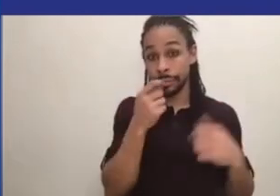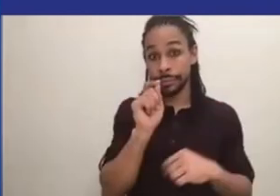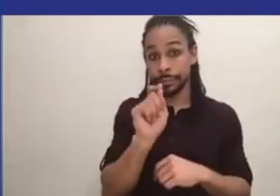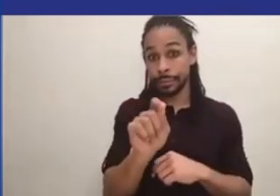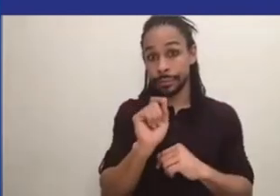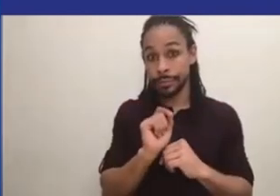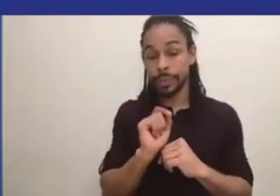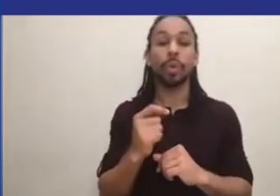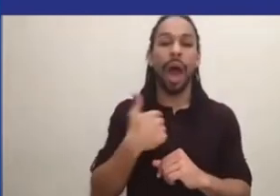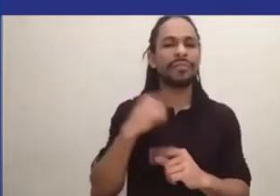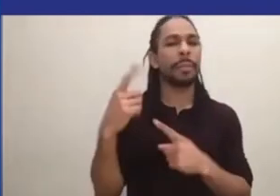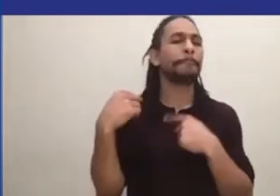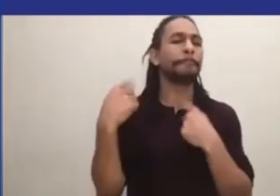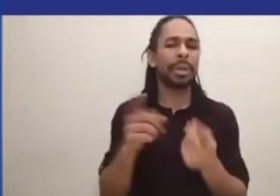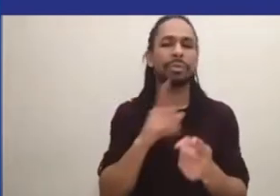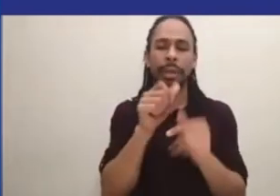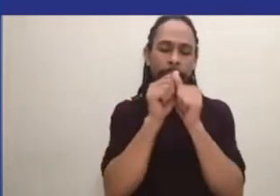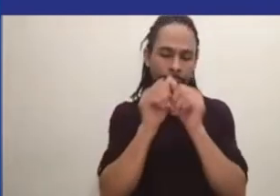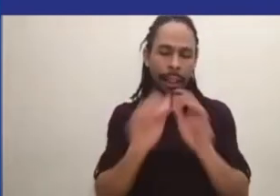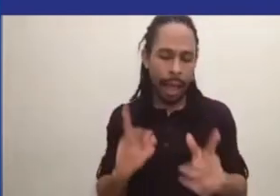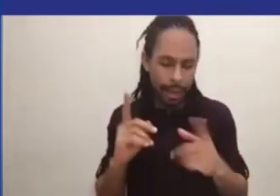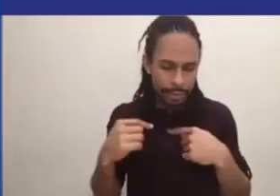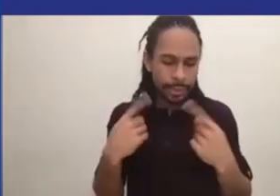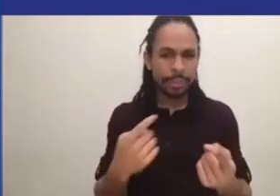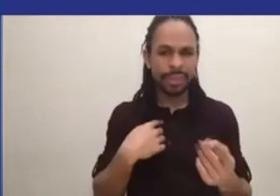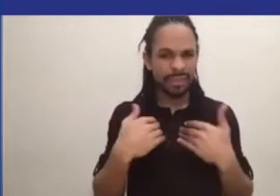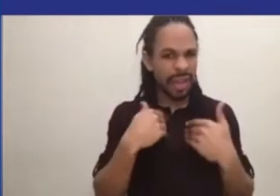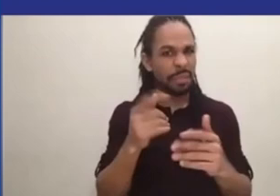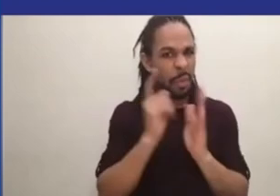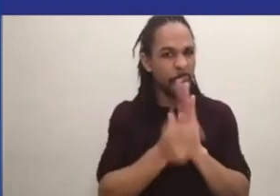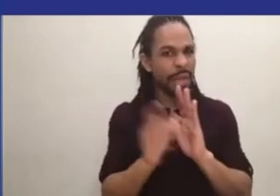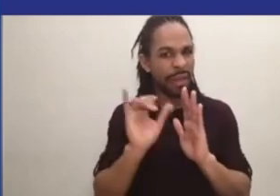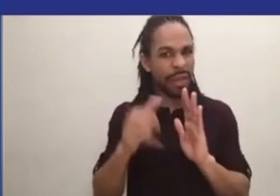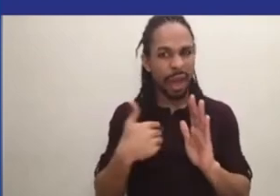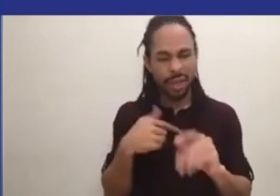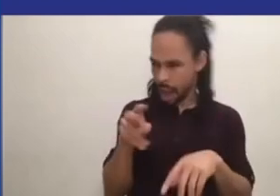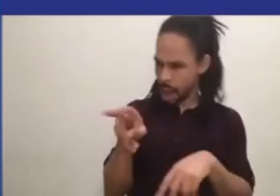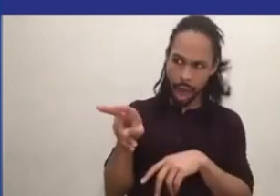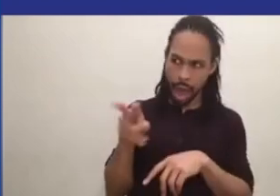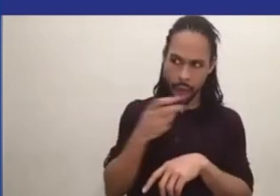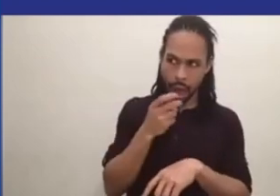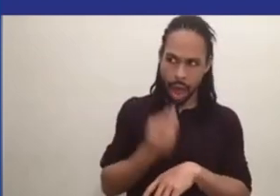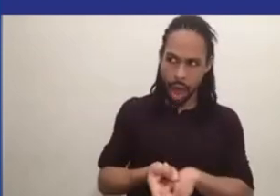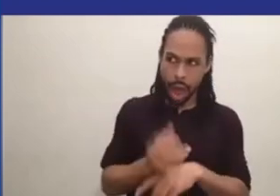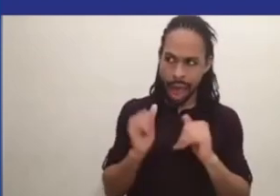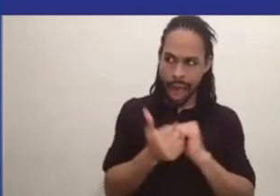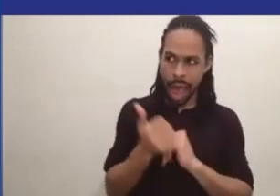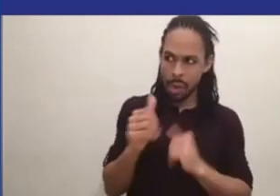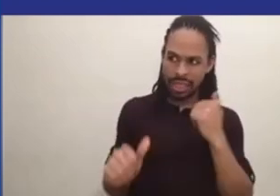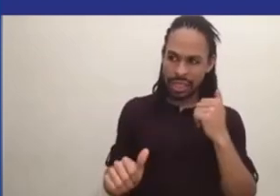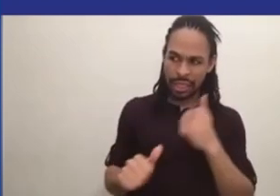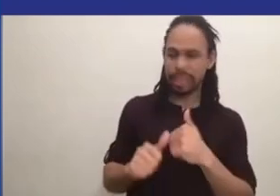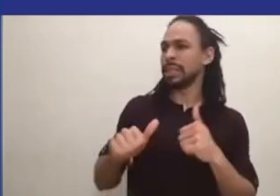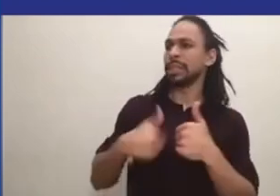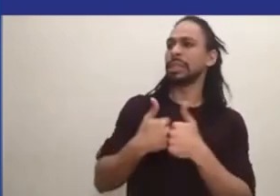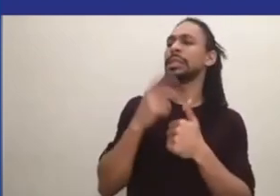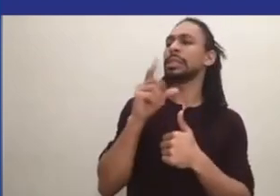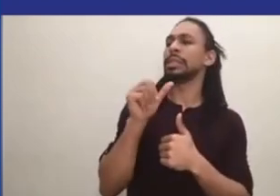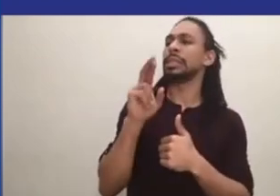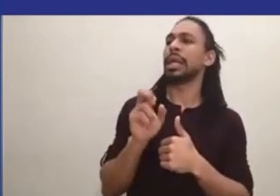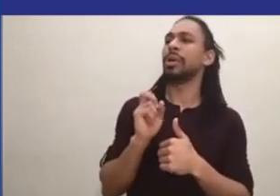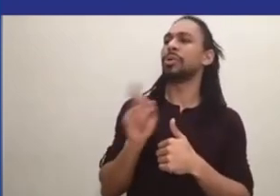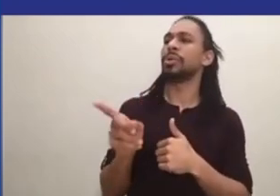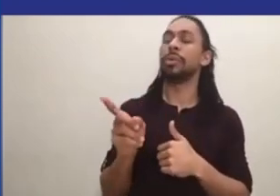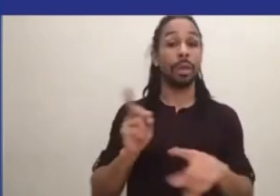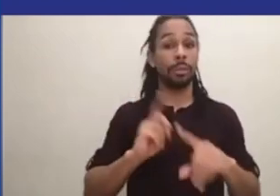And although I've had some, you know, moments like that where I said, oh, how dare they? You know, it's like, okay, you know, I feel at my age with